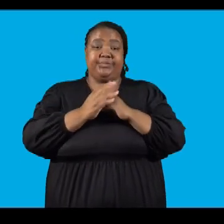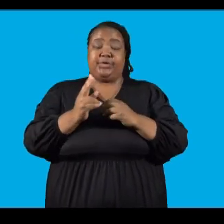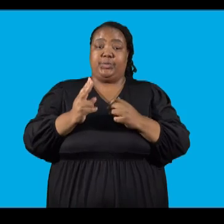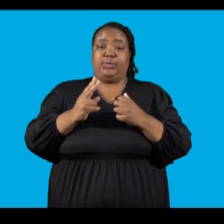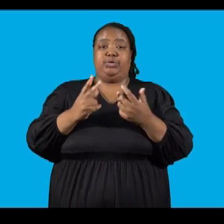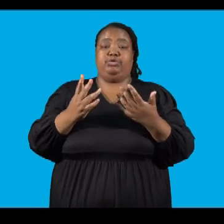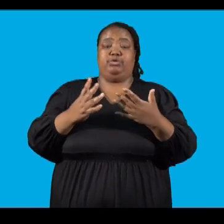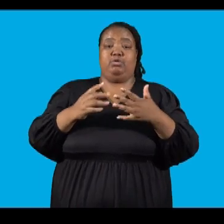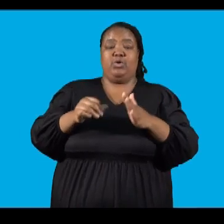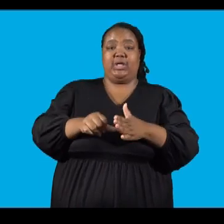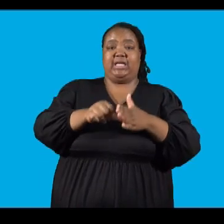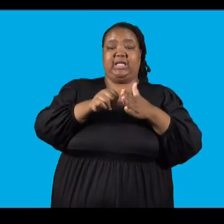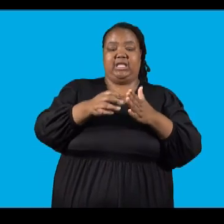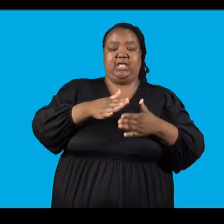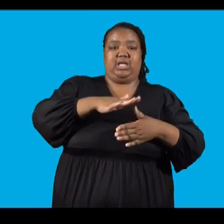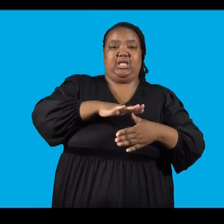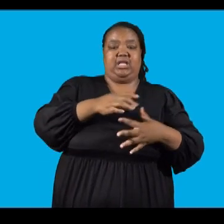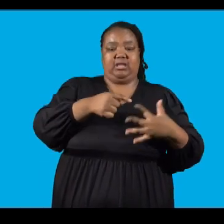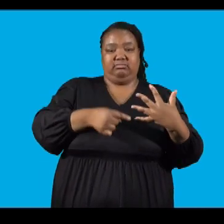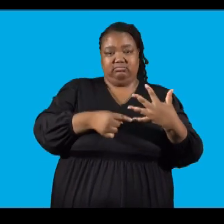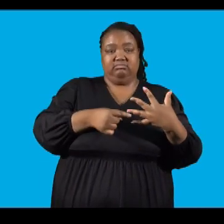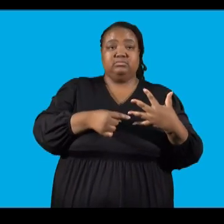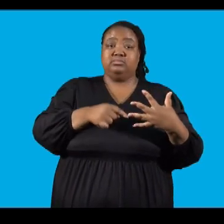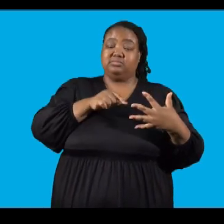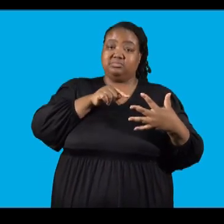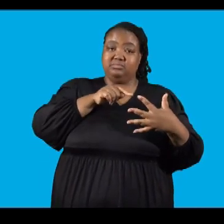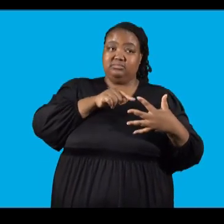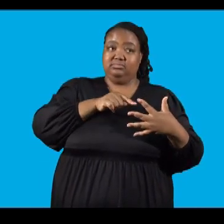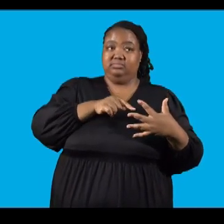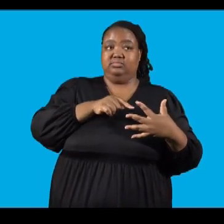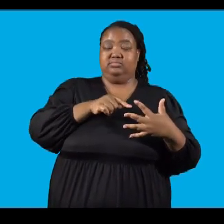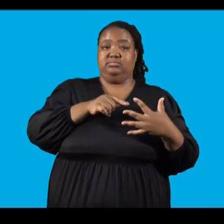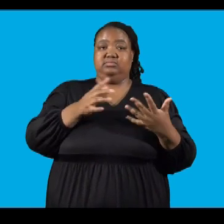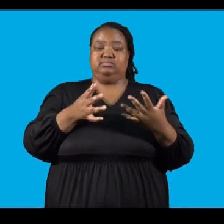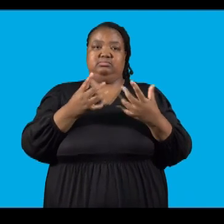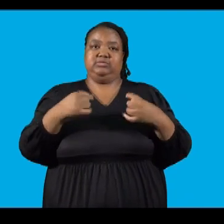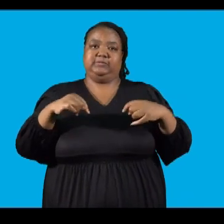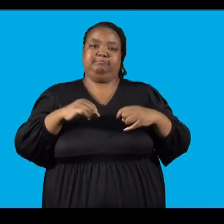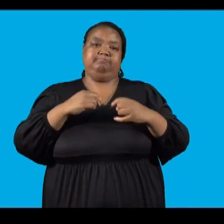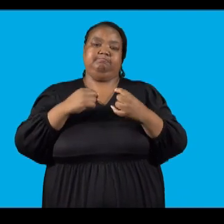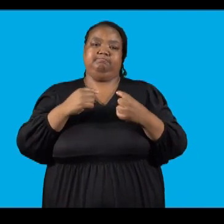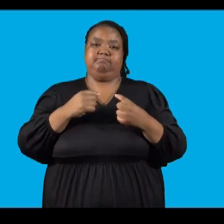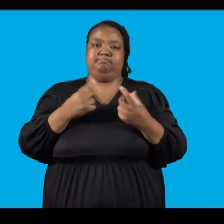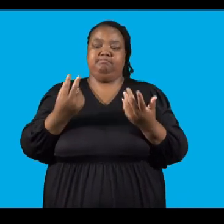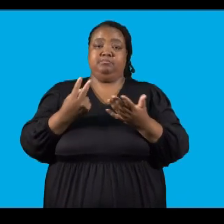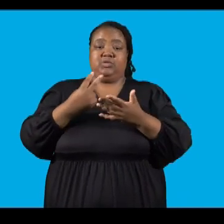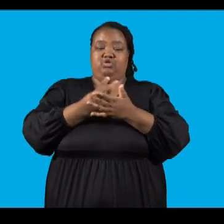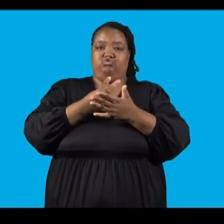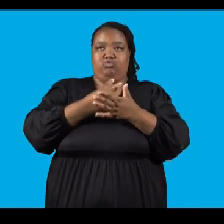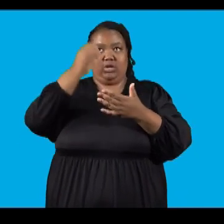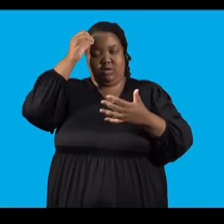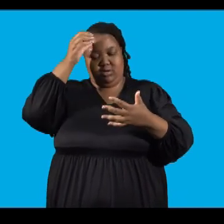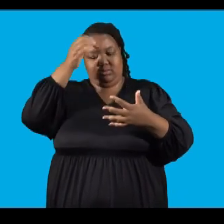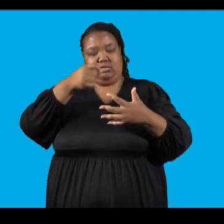itself. We also looked at the key concepts. We emphasizing that we should